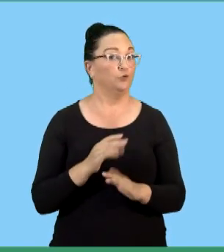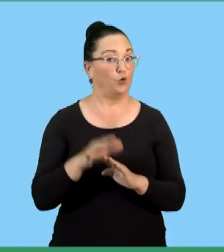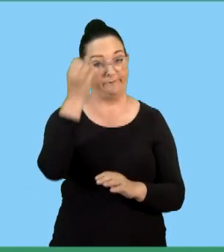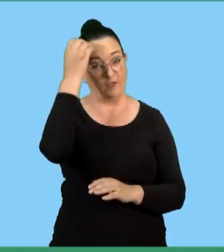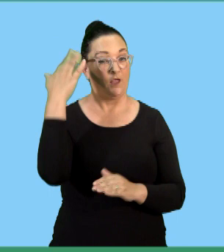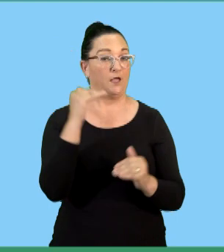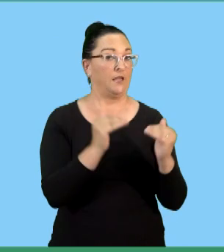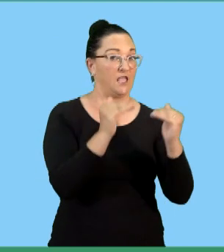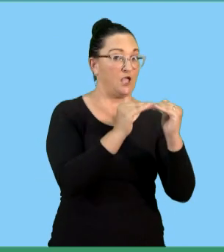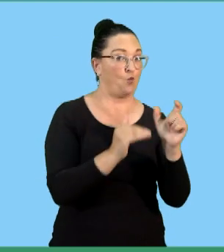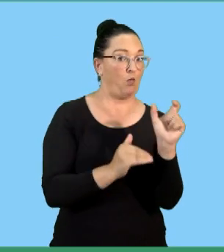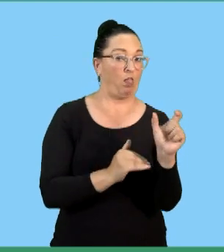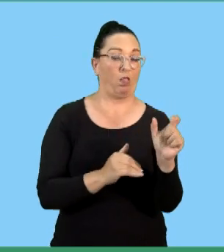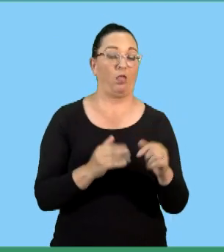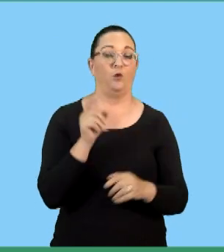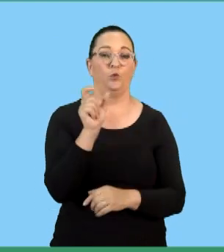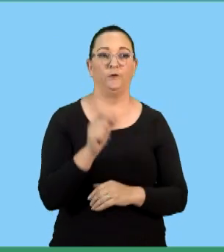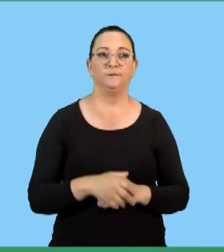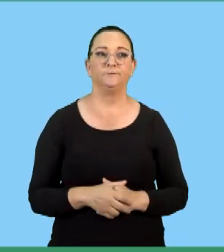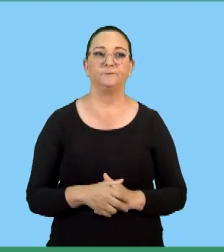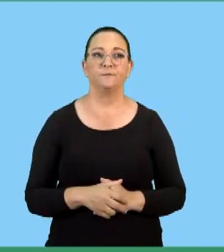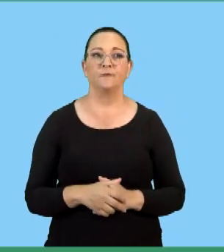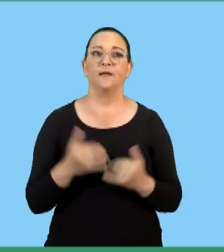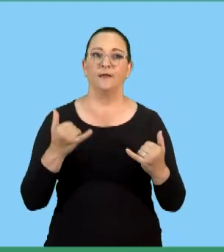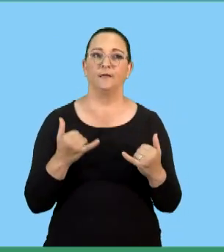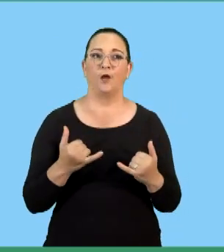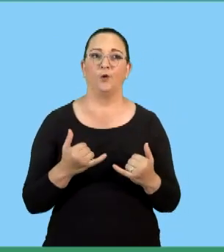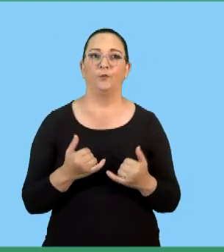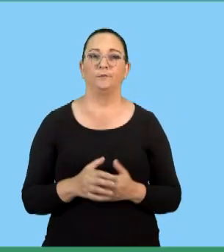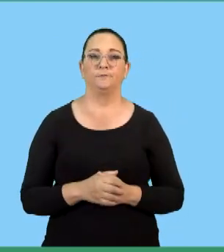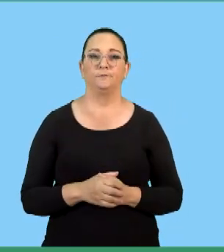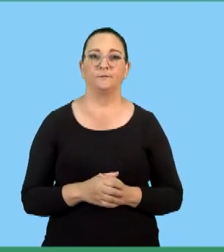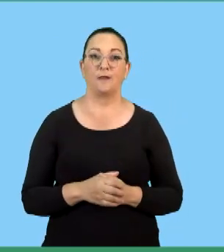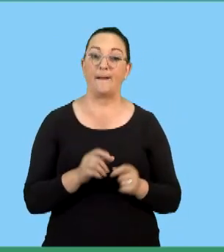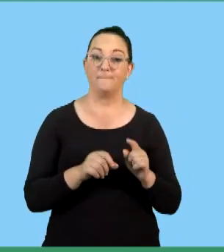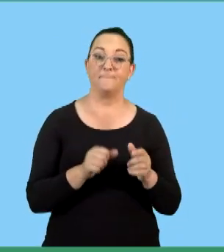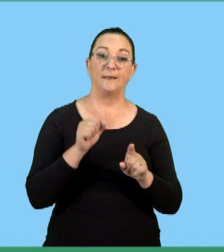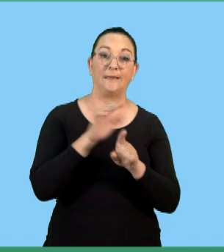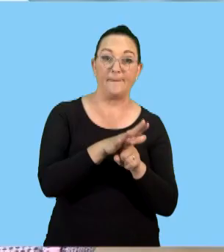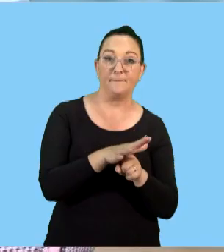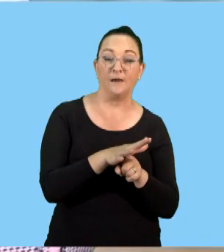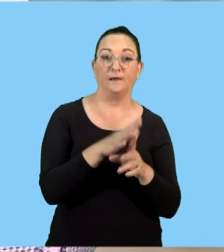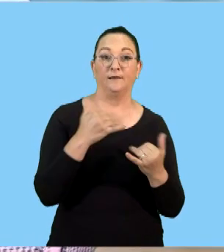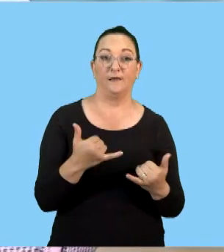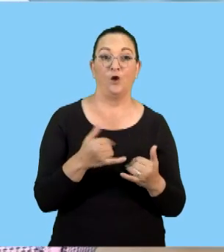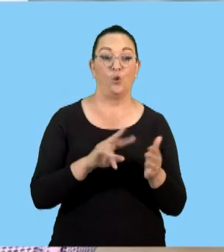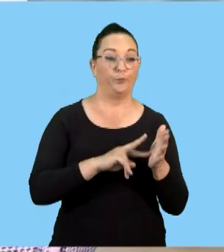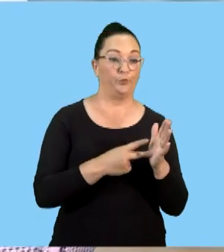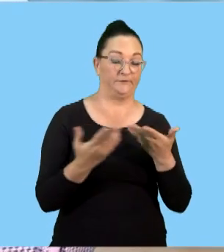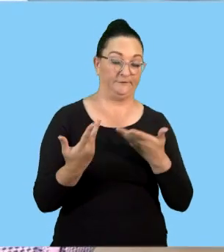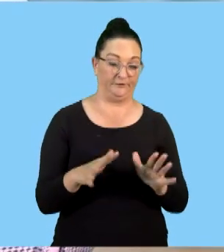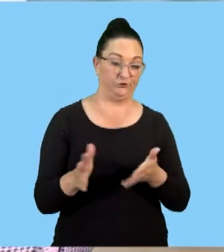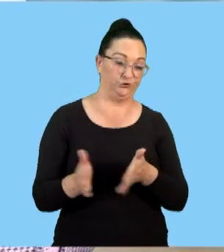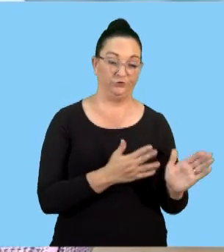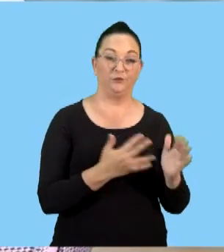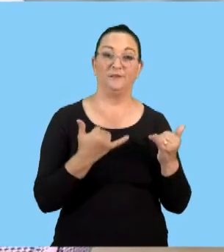forget that. Right, so from the purpose, we're now going to move on to the impact. Remember, I did say that with all